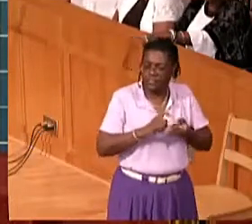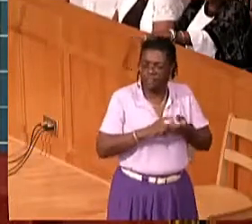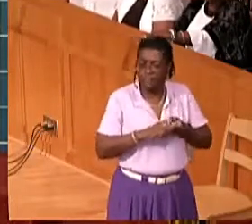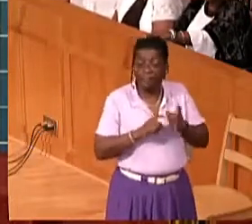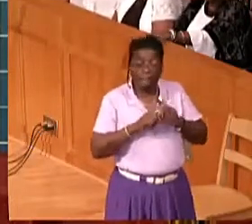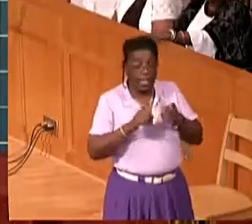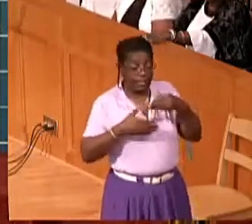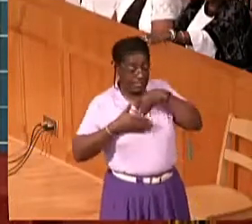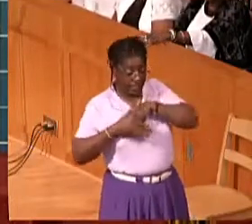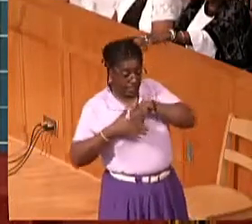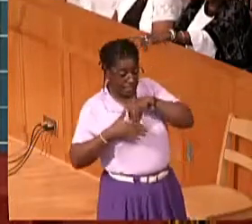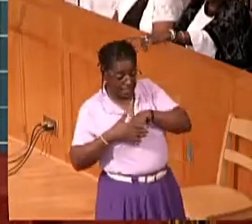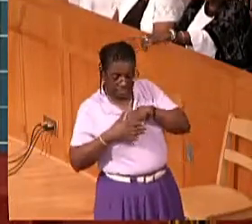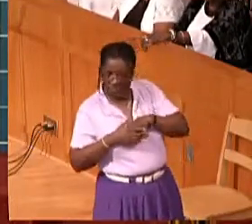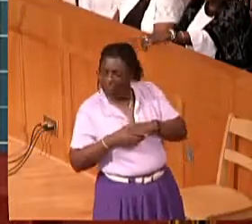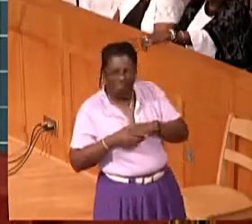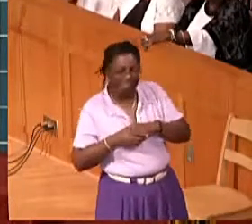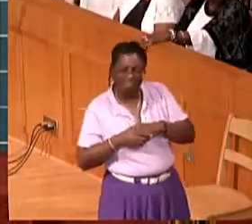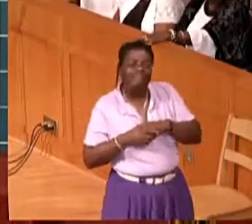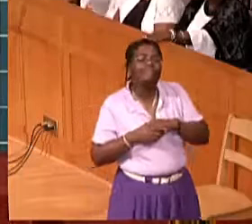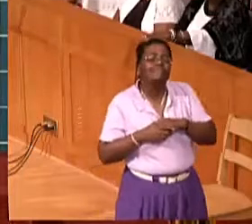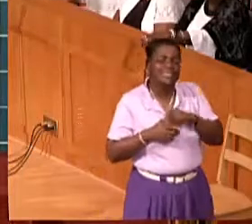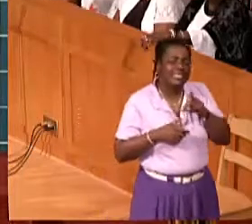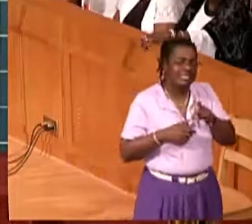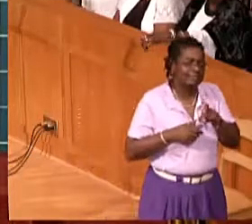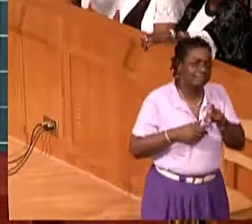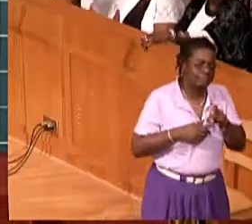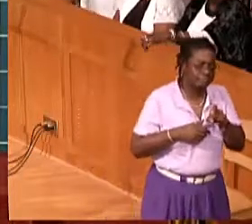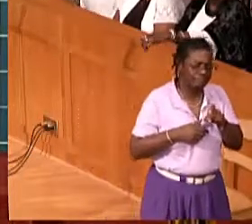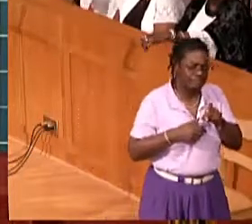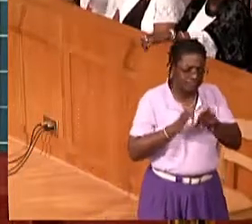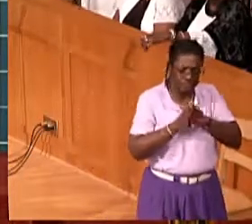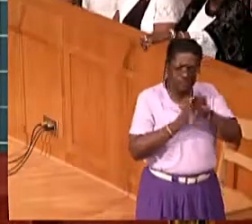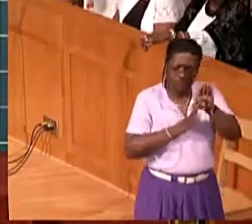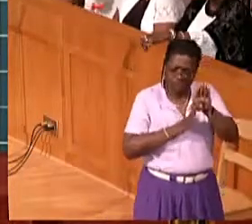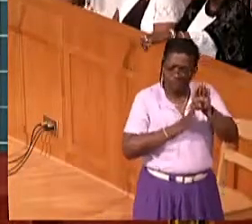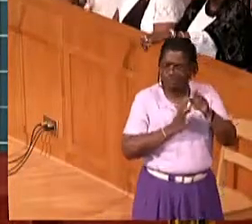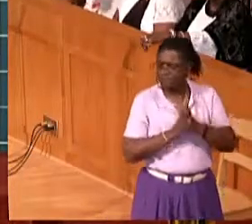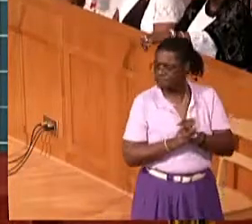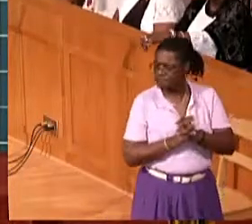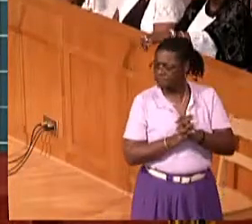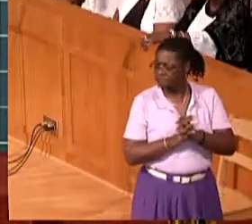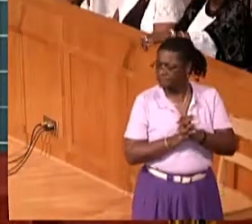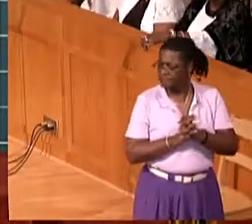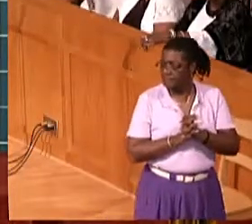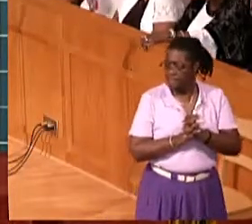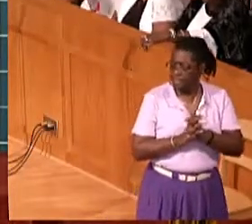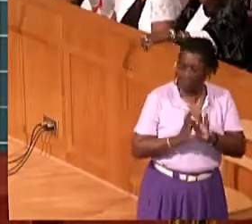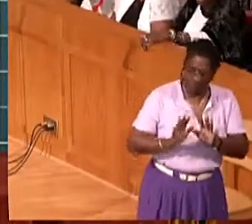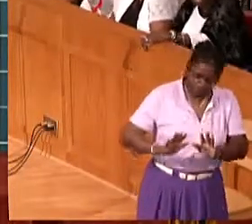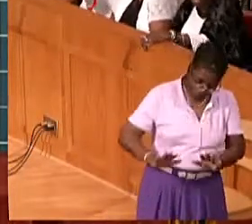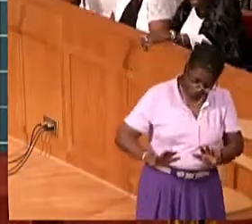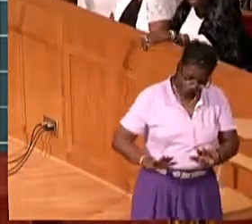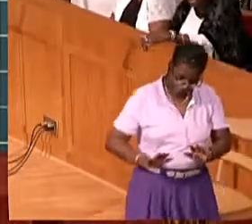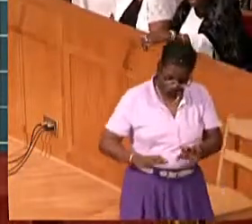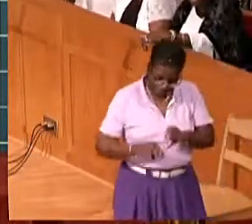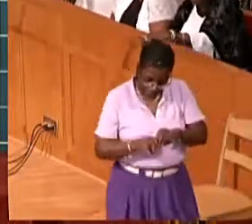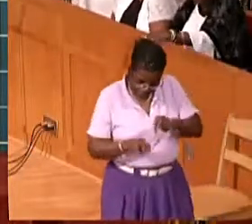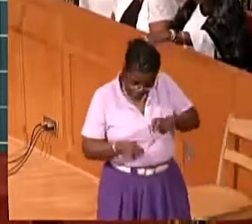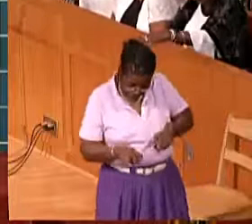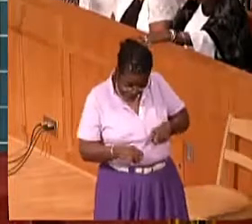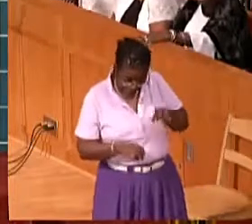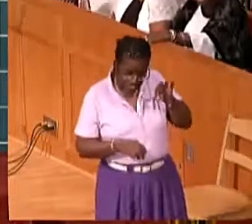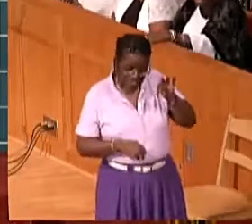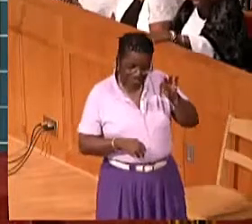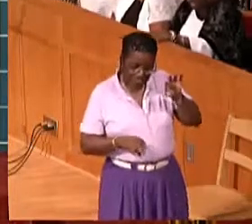inside job. Well, I got to leave. I got to leave there. Pastor's looking at me funny. Let me go.